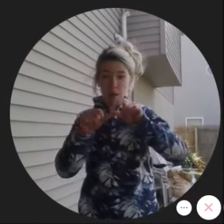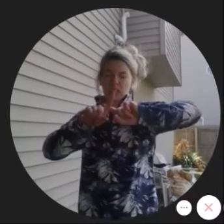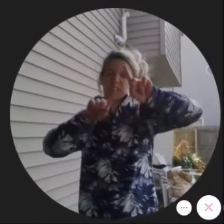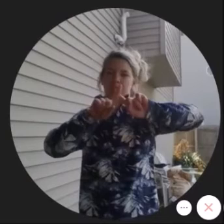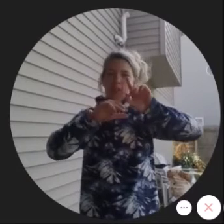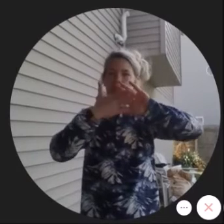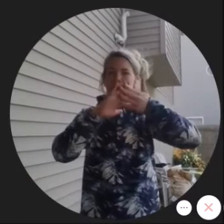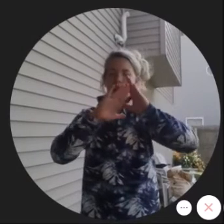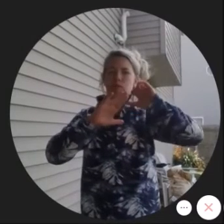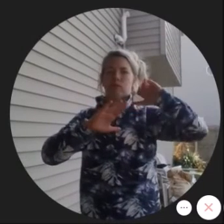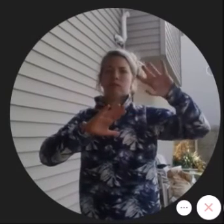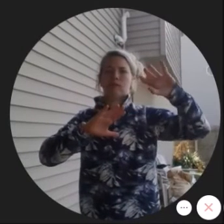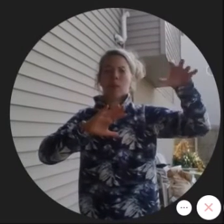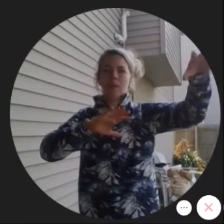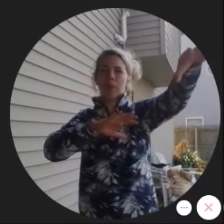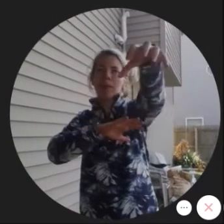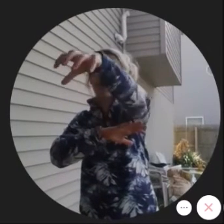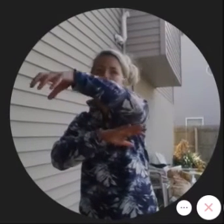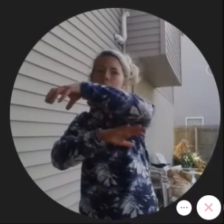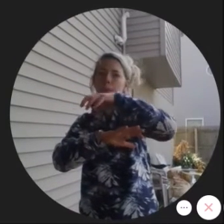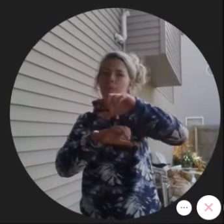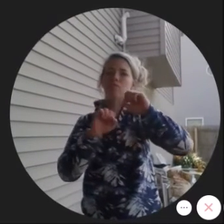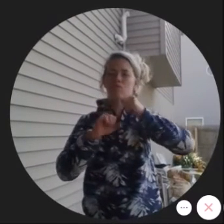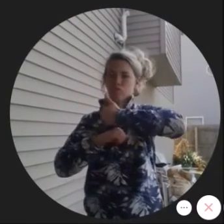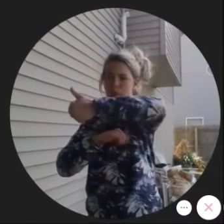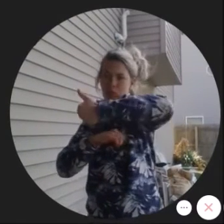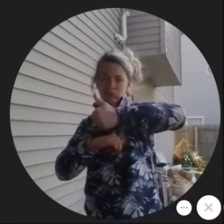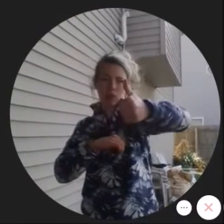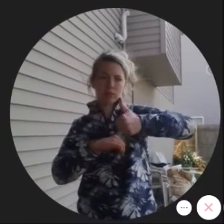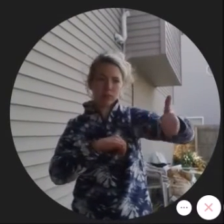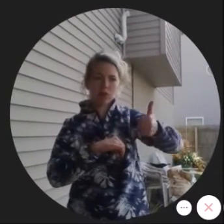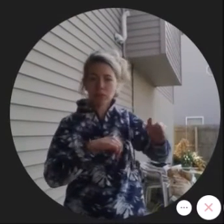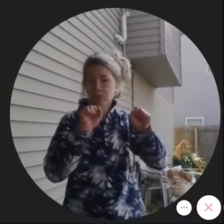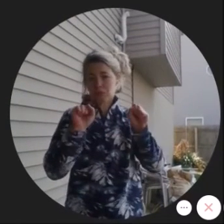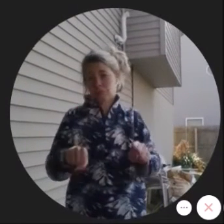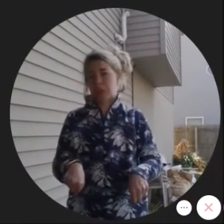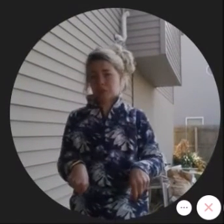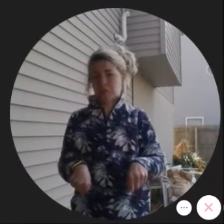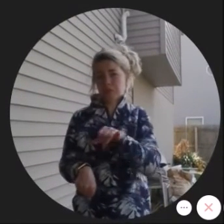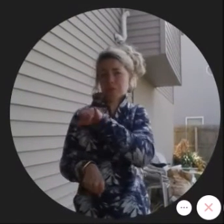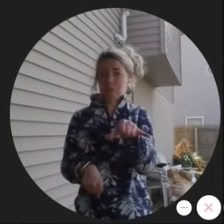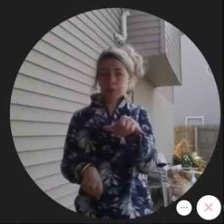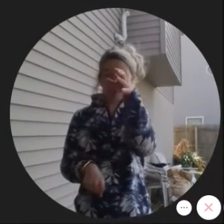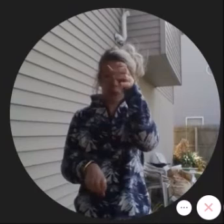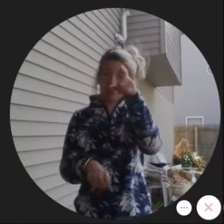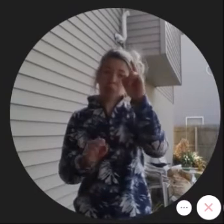up for one area that had many different communities all around it.